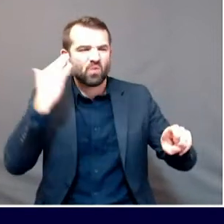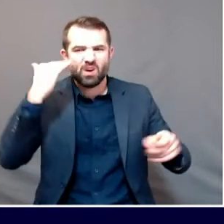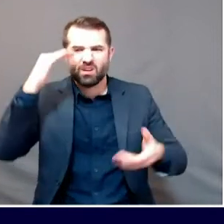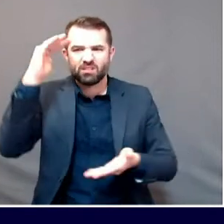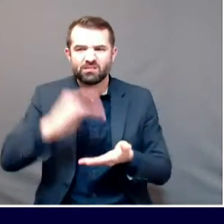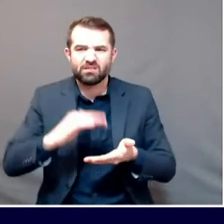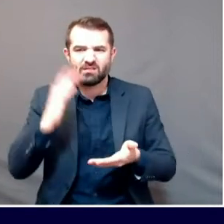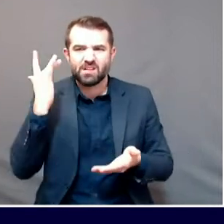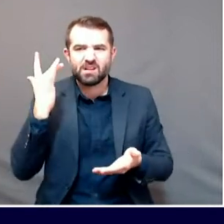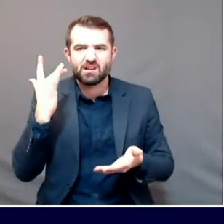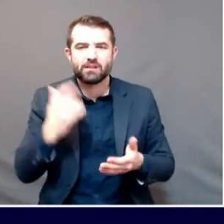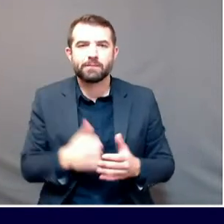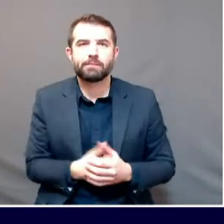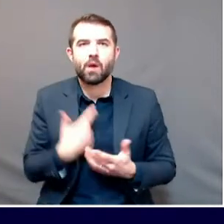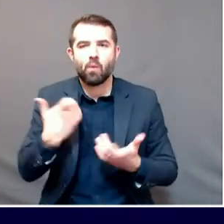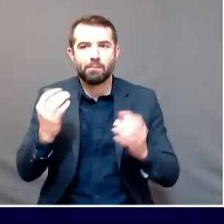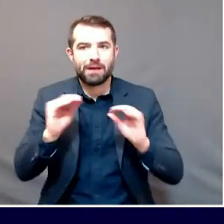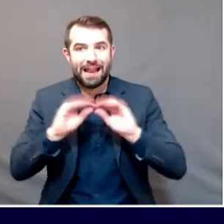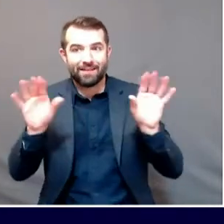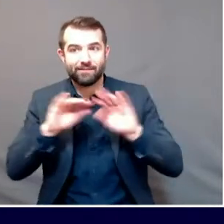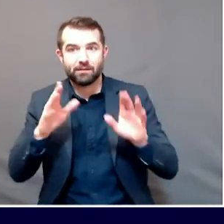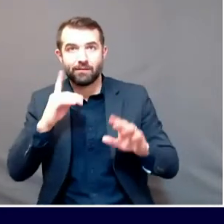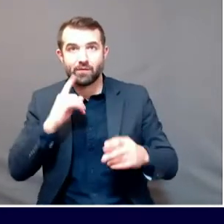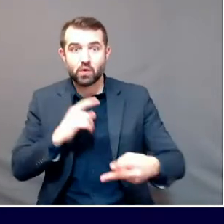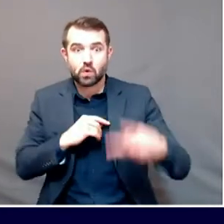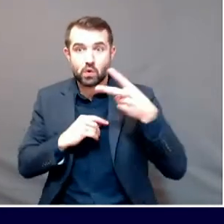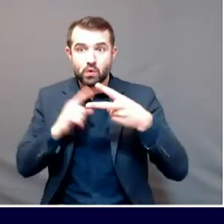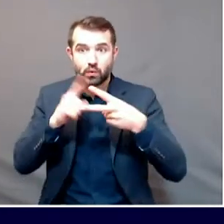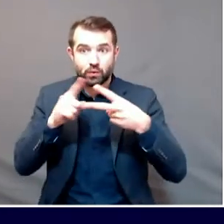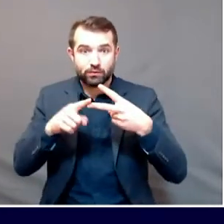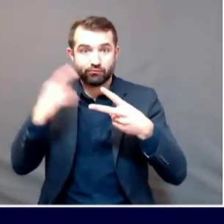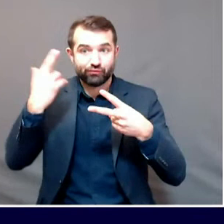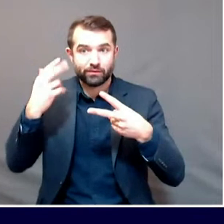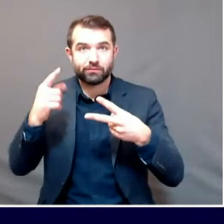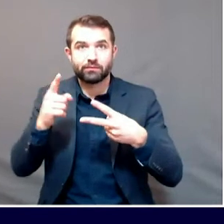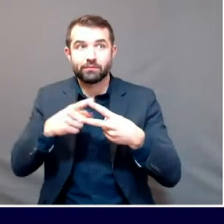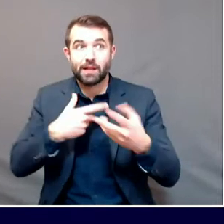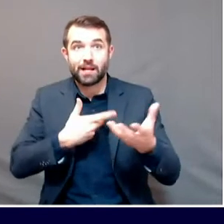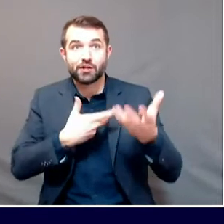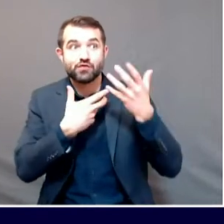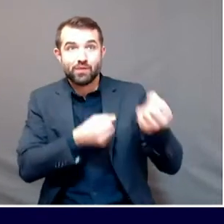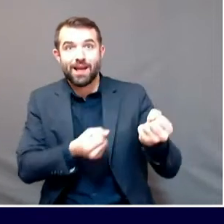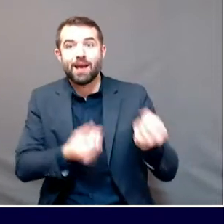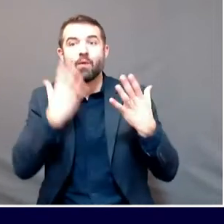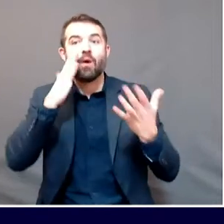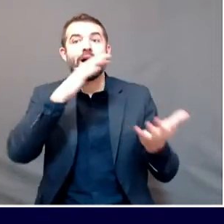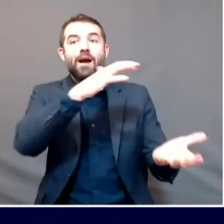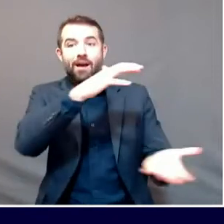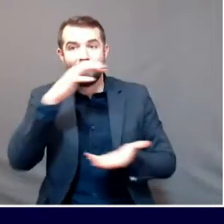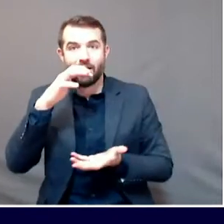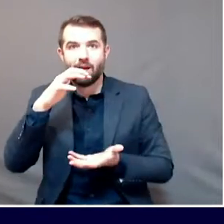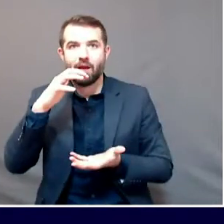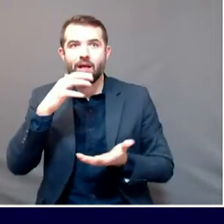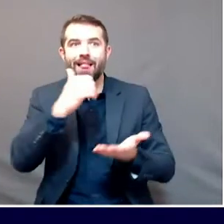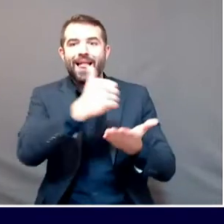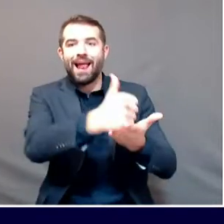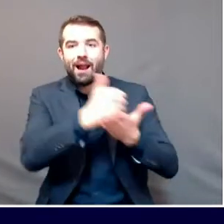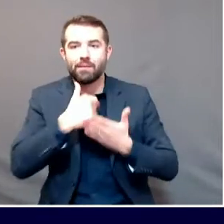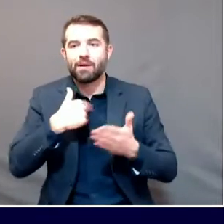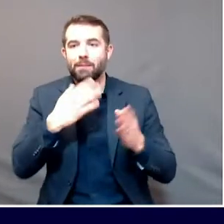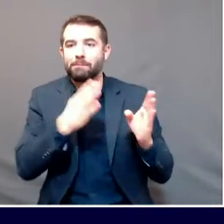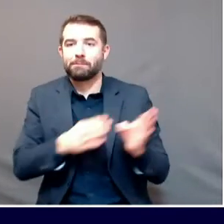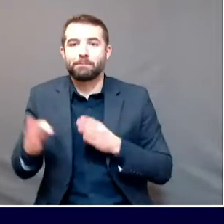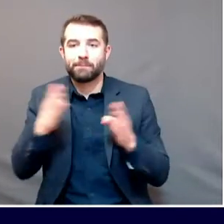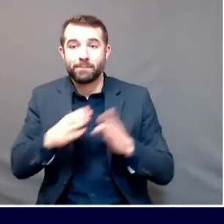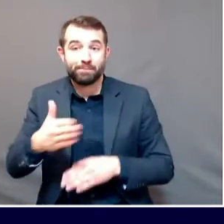but also for planning purposes. We'd like to know if there are these types of expected shifts to be coming, these crests and